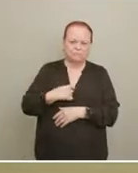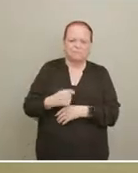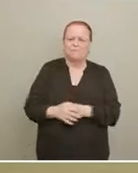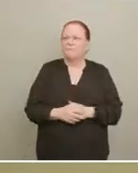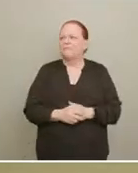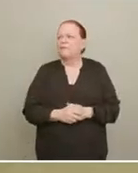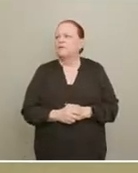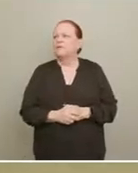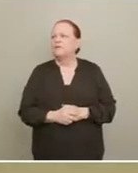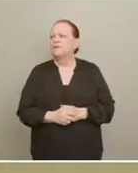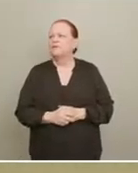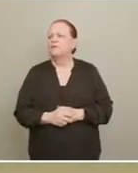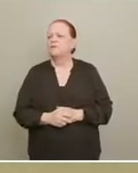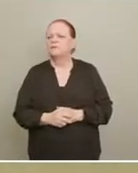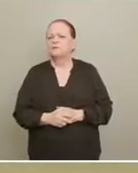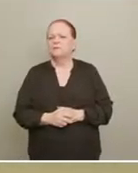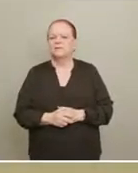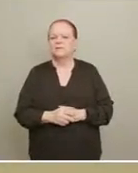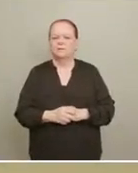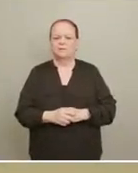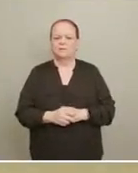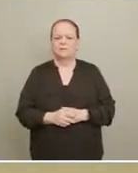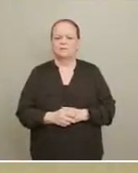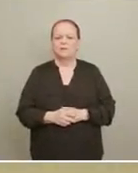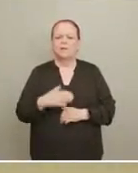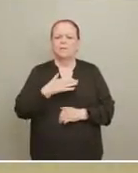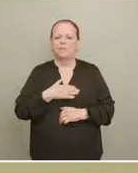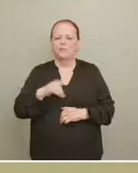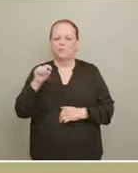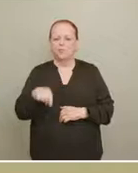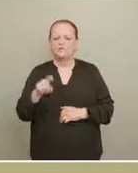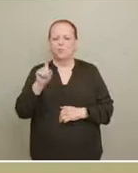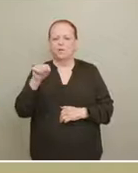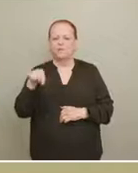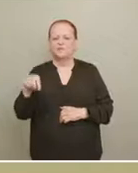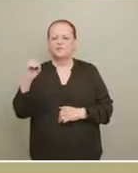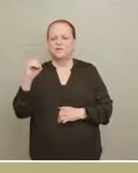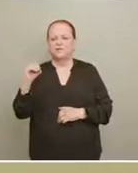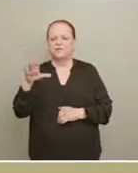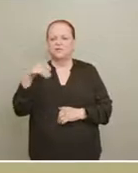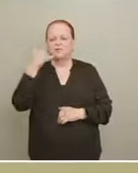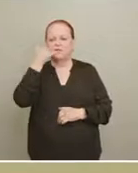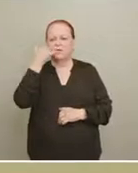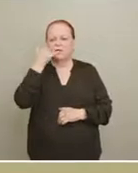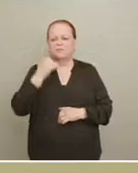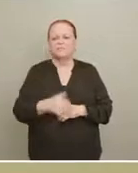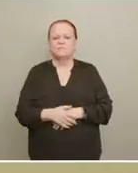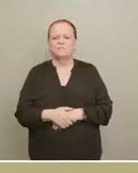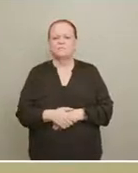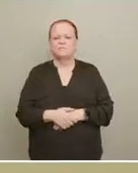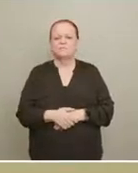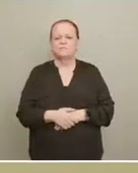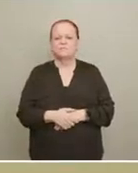Certainly, thank you. And to ask a question, please press 1 and then 0 on your telephone keypad.